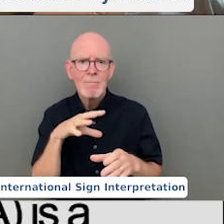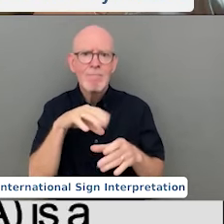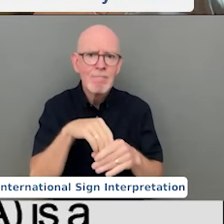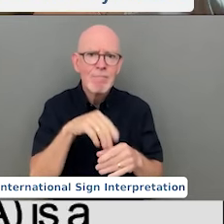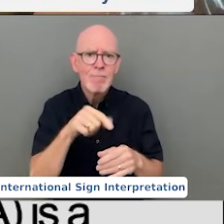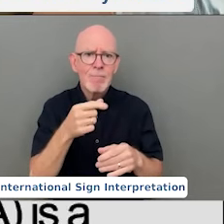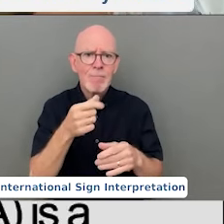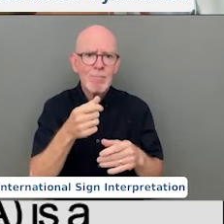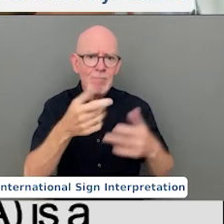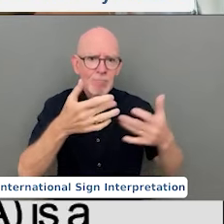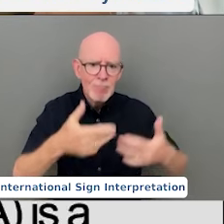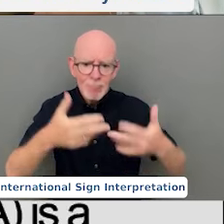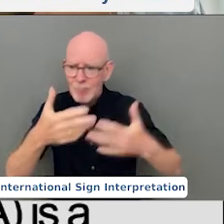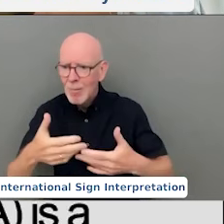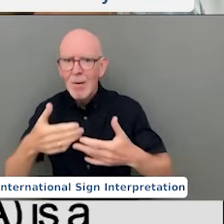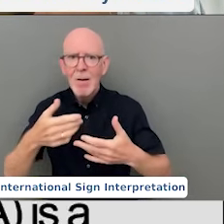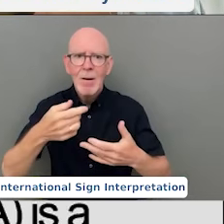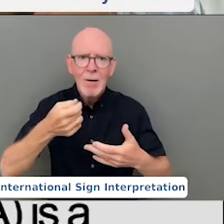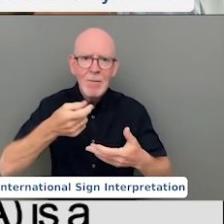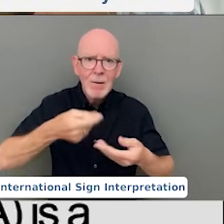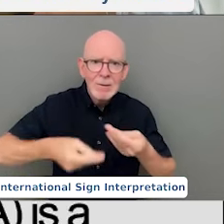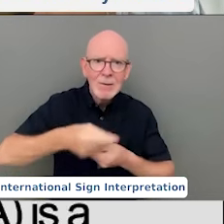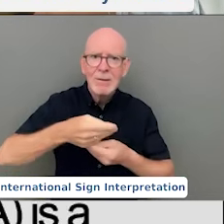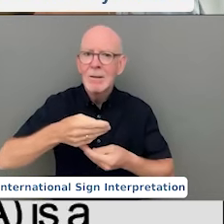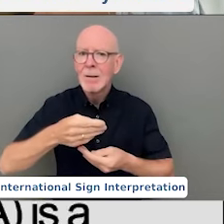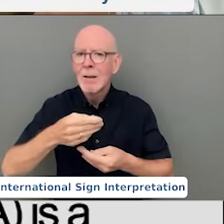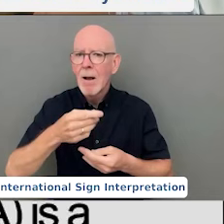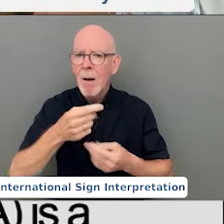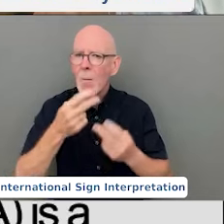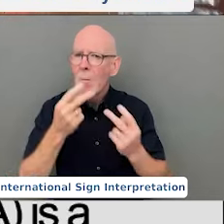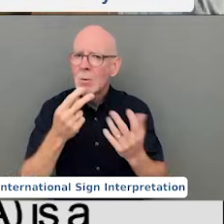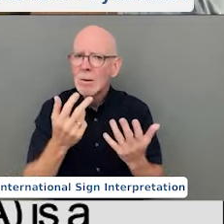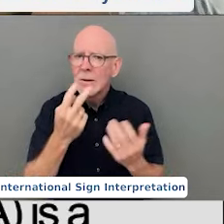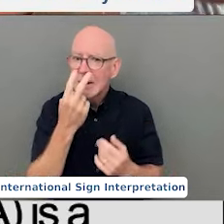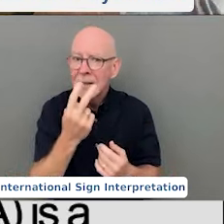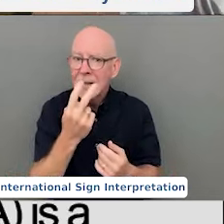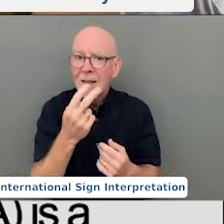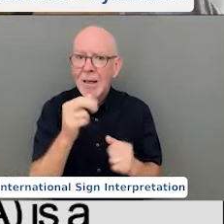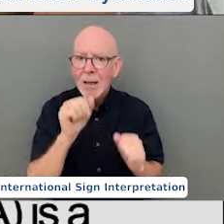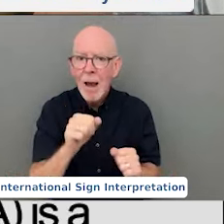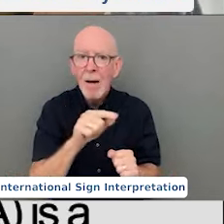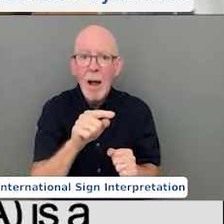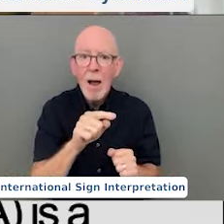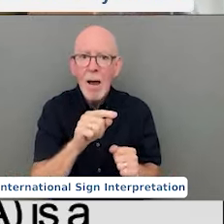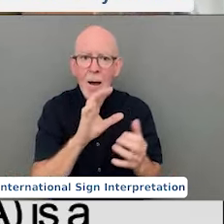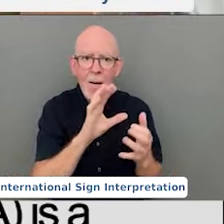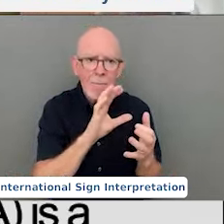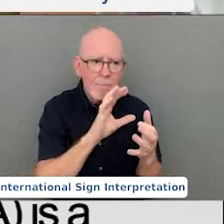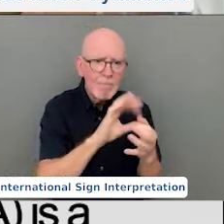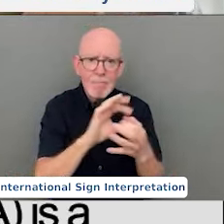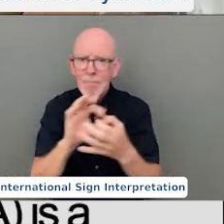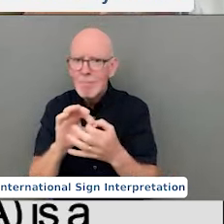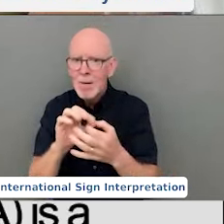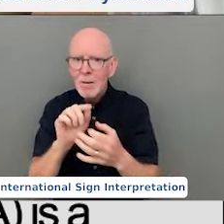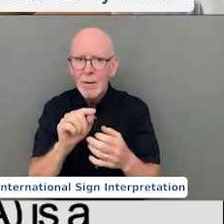Now, just for the final part, we wanted to highlight what are more looking to the future, how one can engage in budgeting